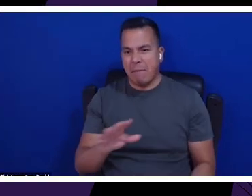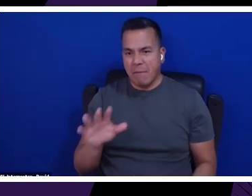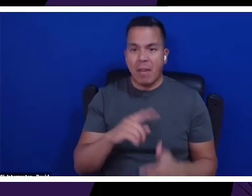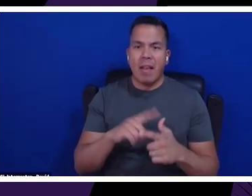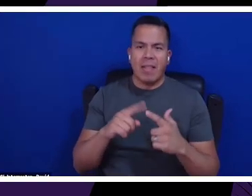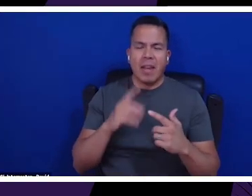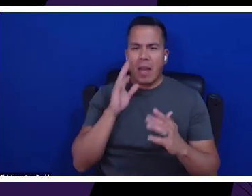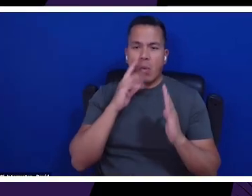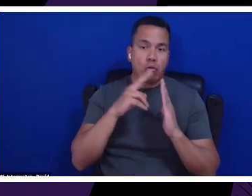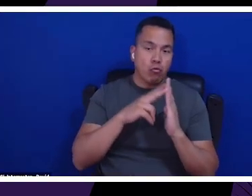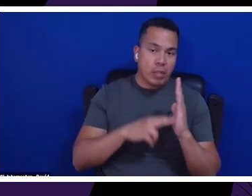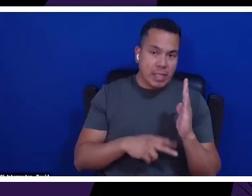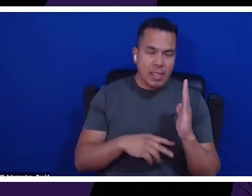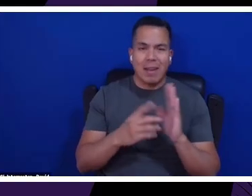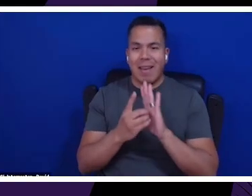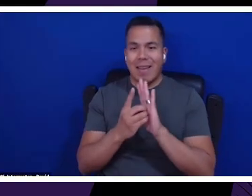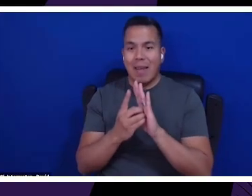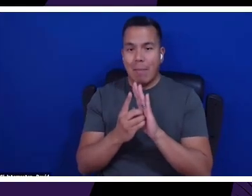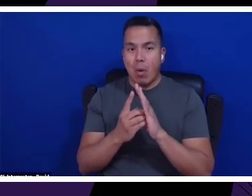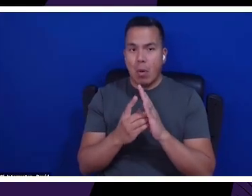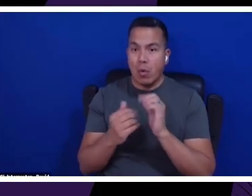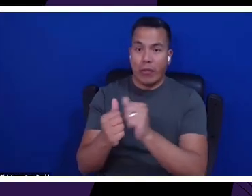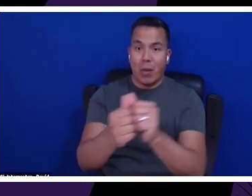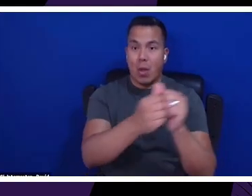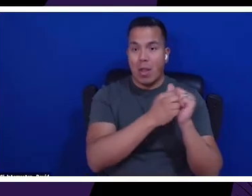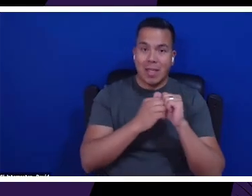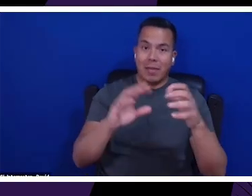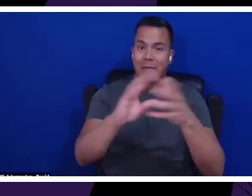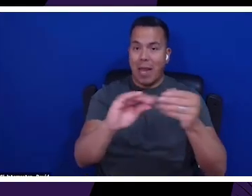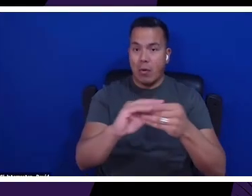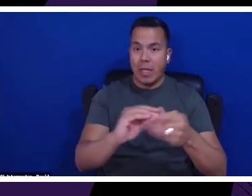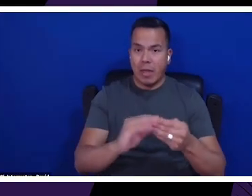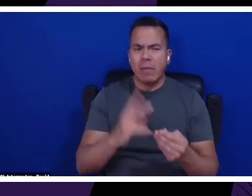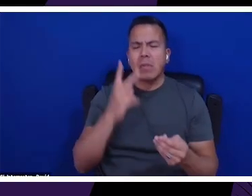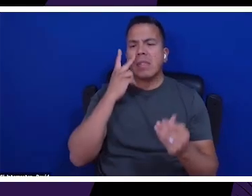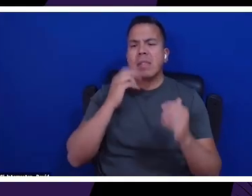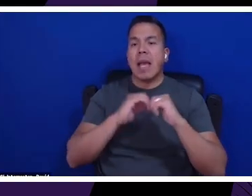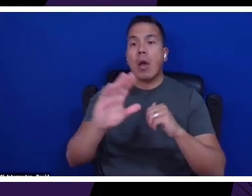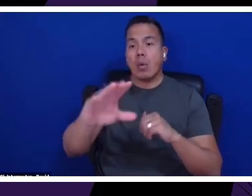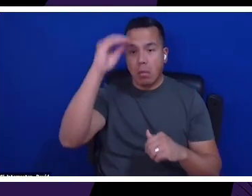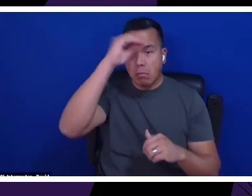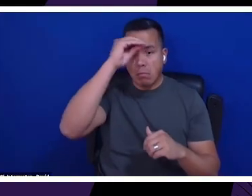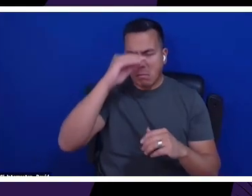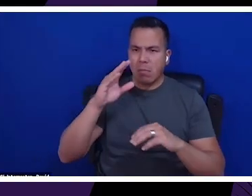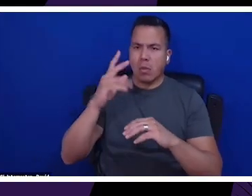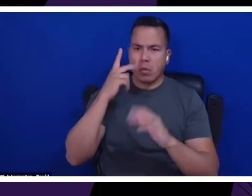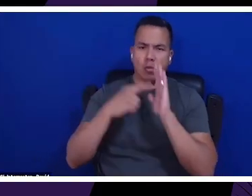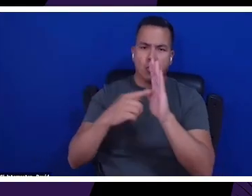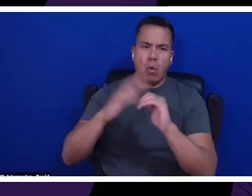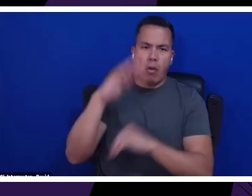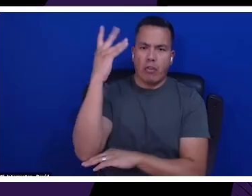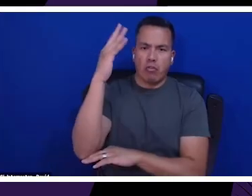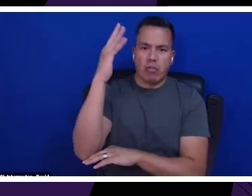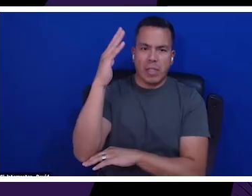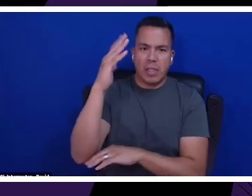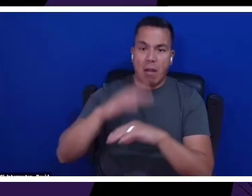and demo our collective narrative so we can see how our voices generate the tree on the interactive website. So again, feel